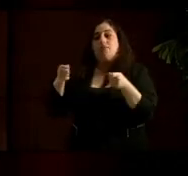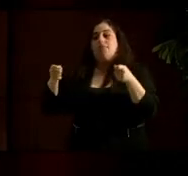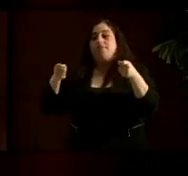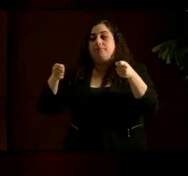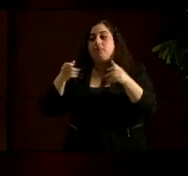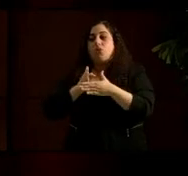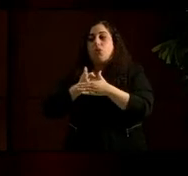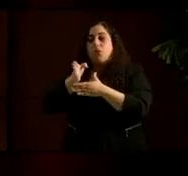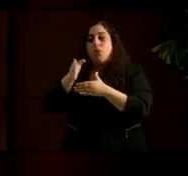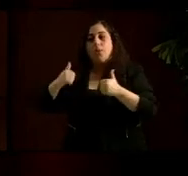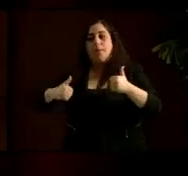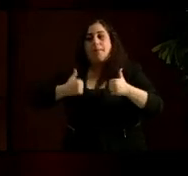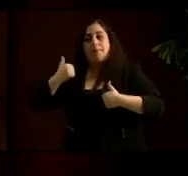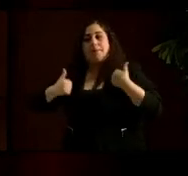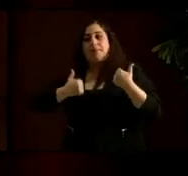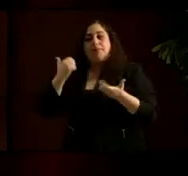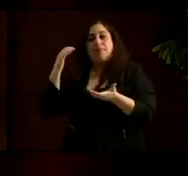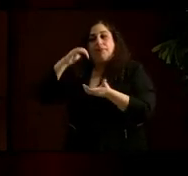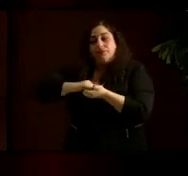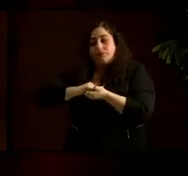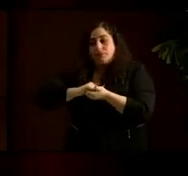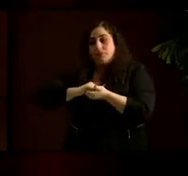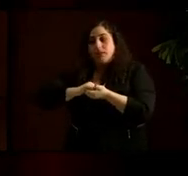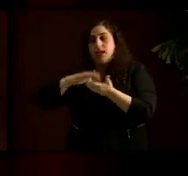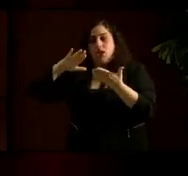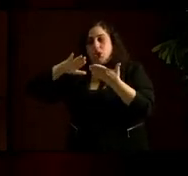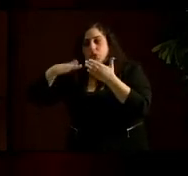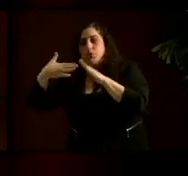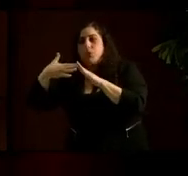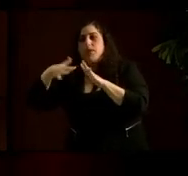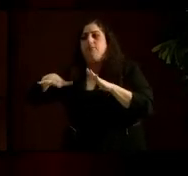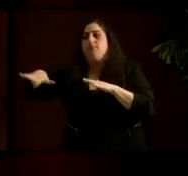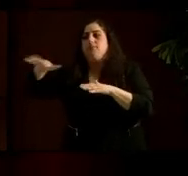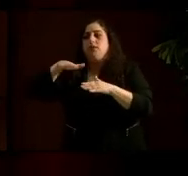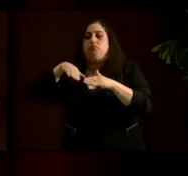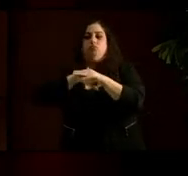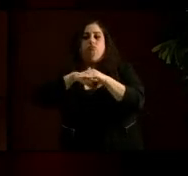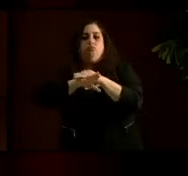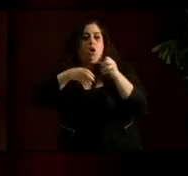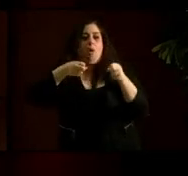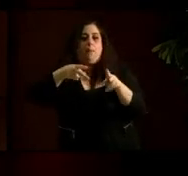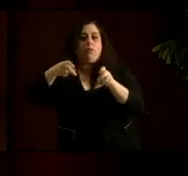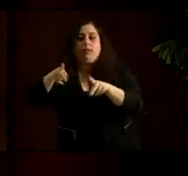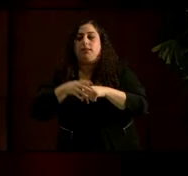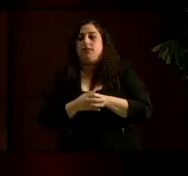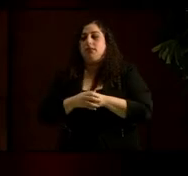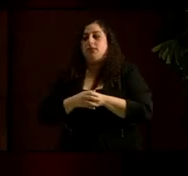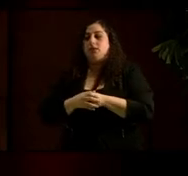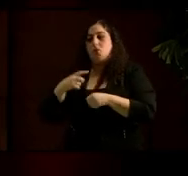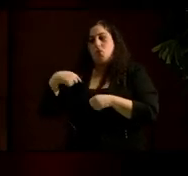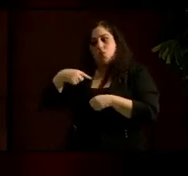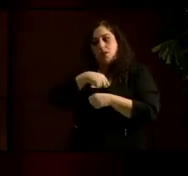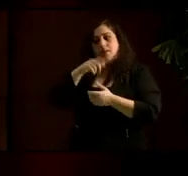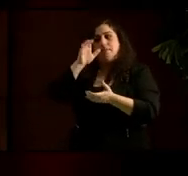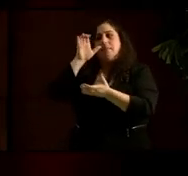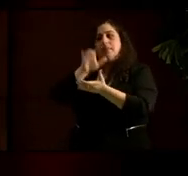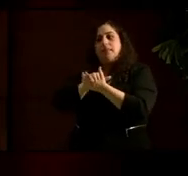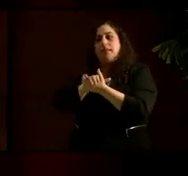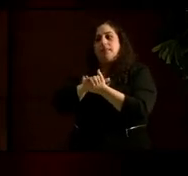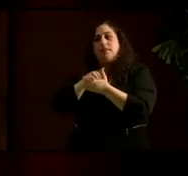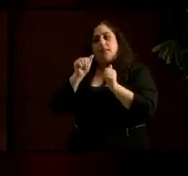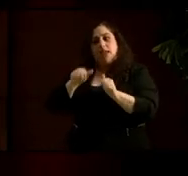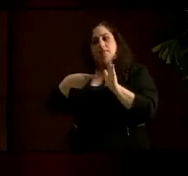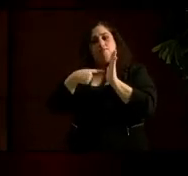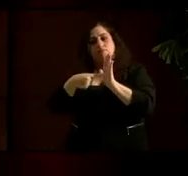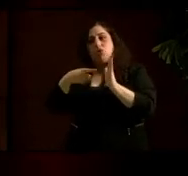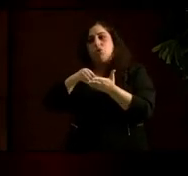communication opportunities. We take pride in being a CSU that strives for the student voice in each and every setting.